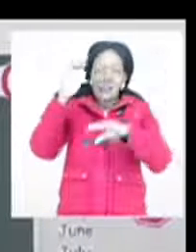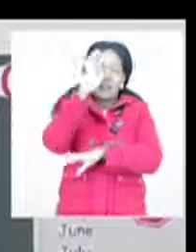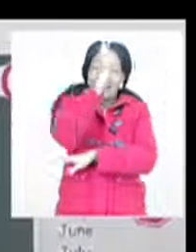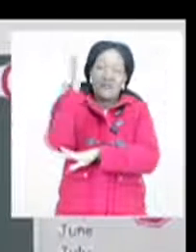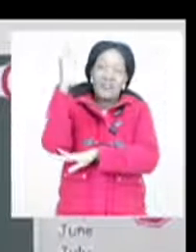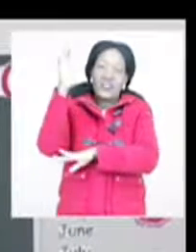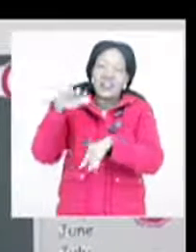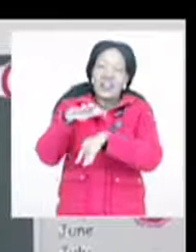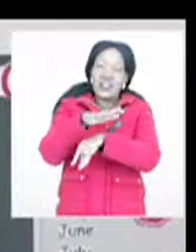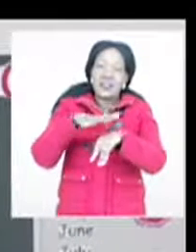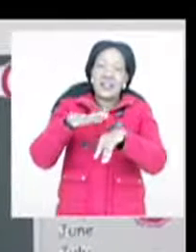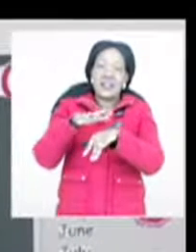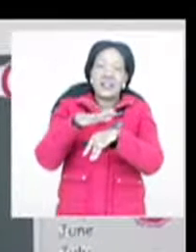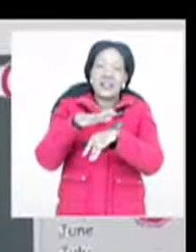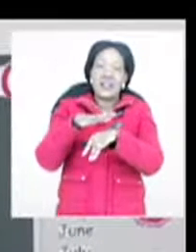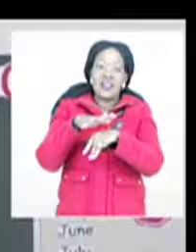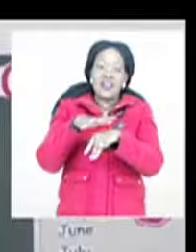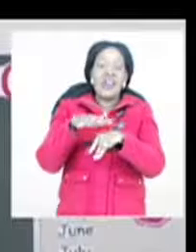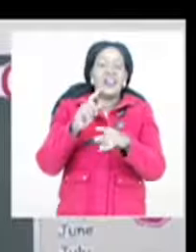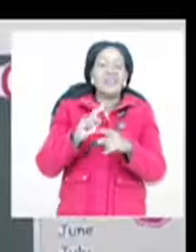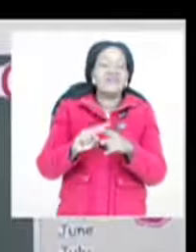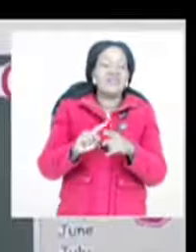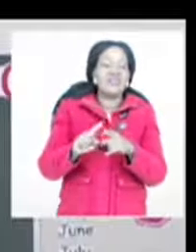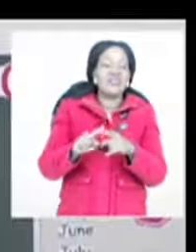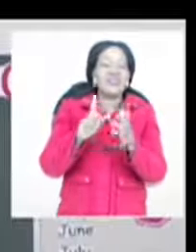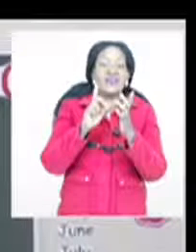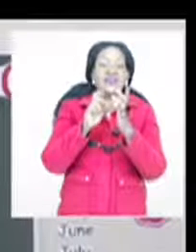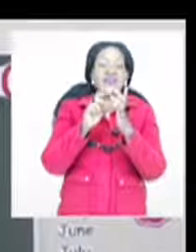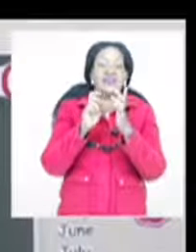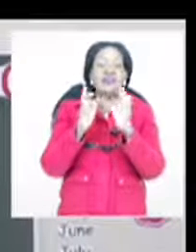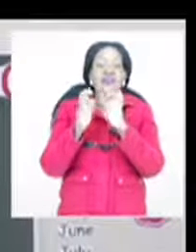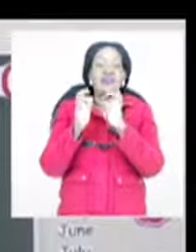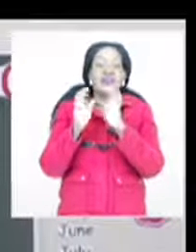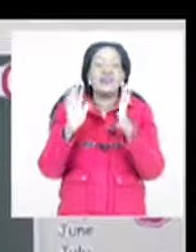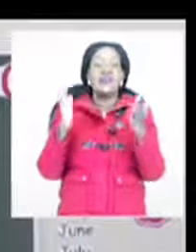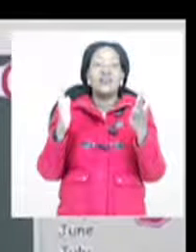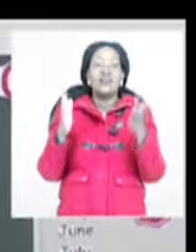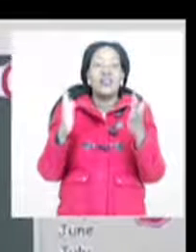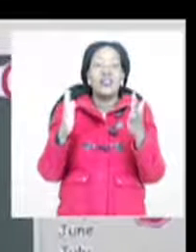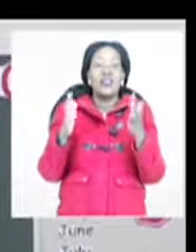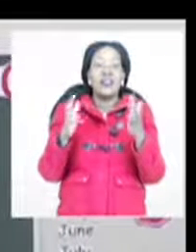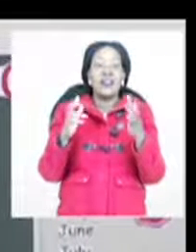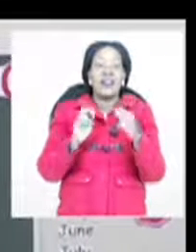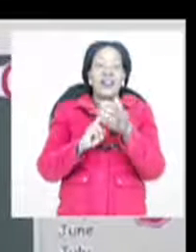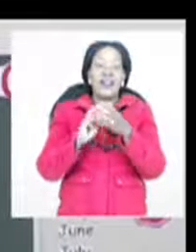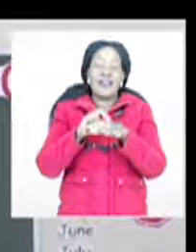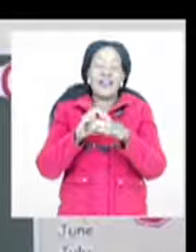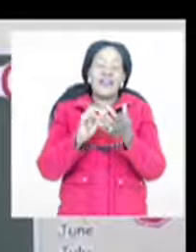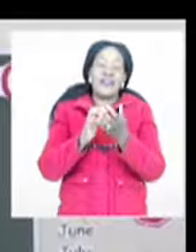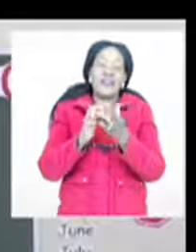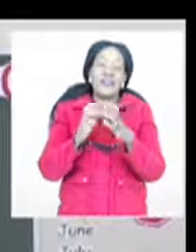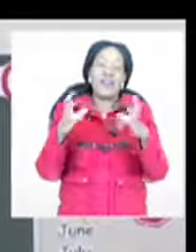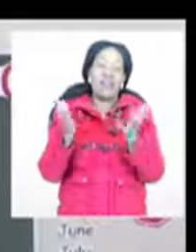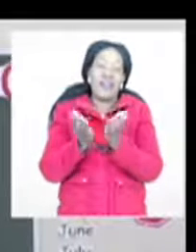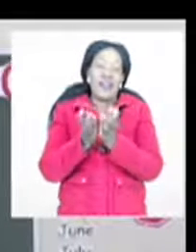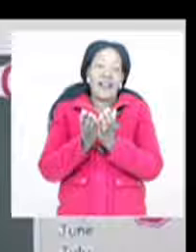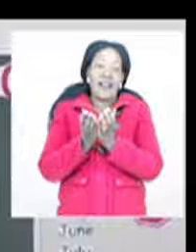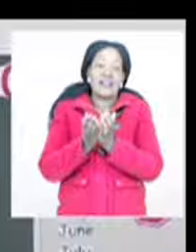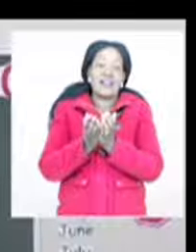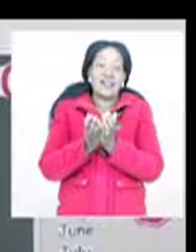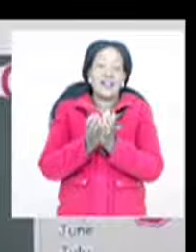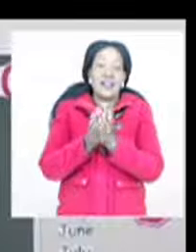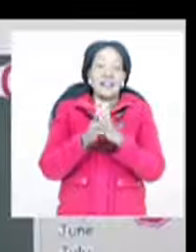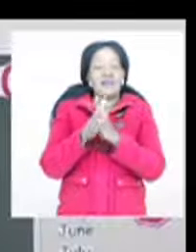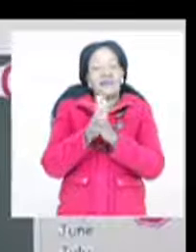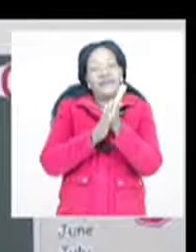animals. Now let's quickly sanitize and get ourselves ready for class. We spray on our hands, rub it between our